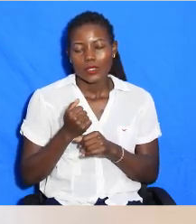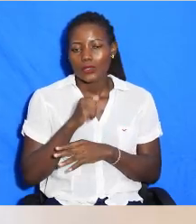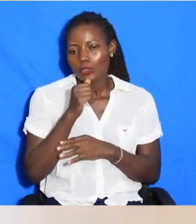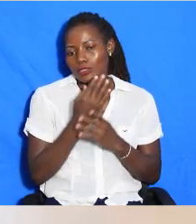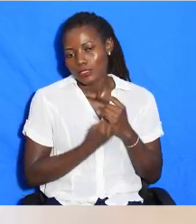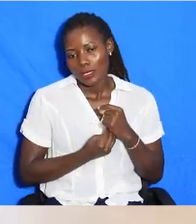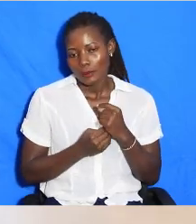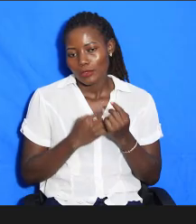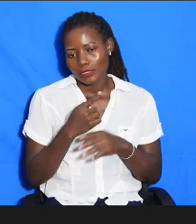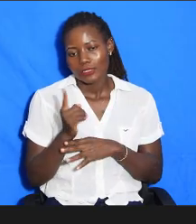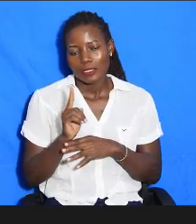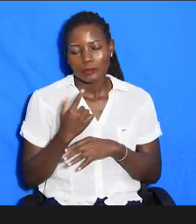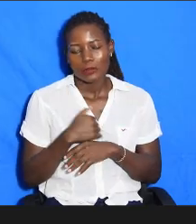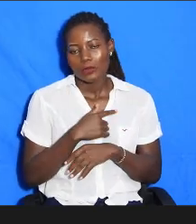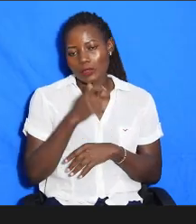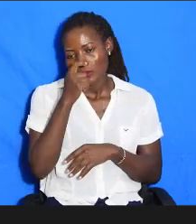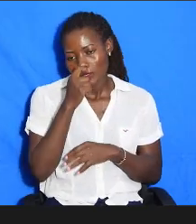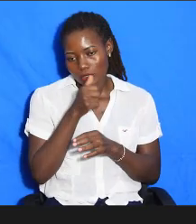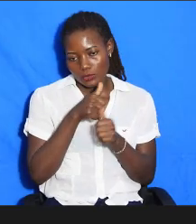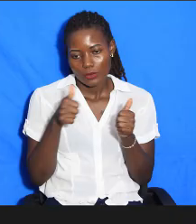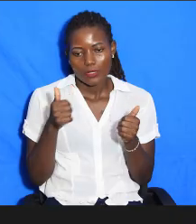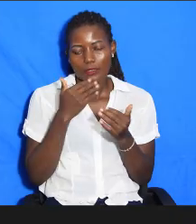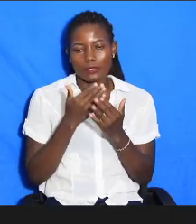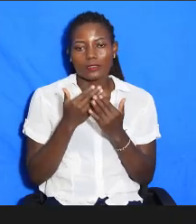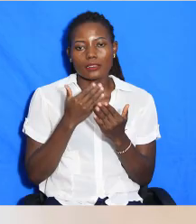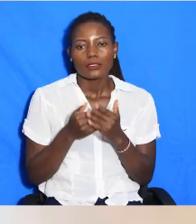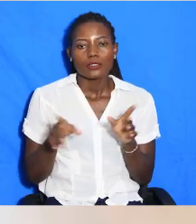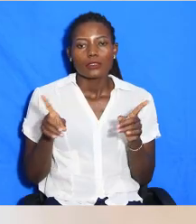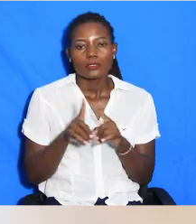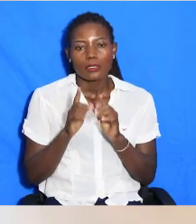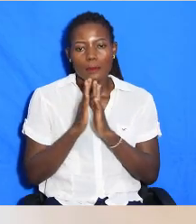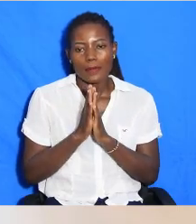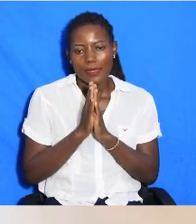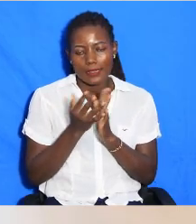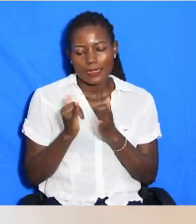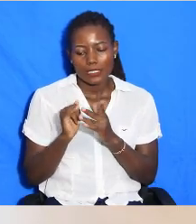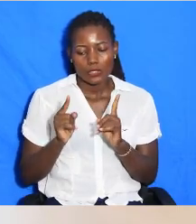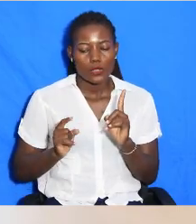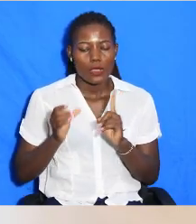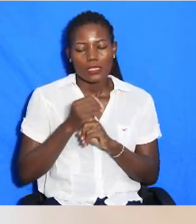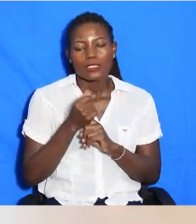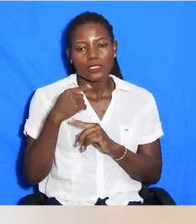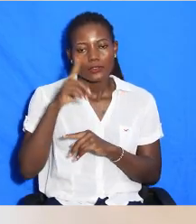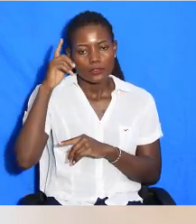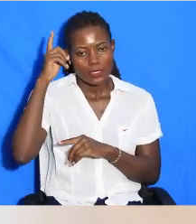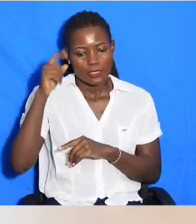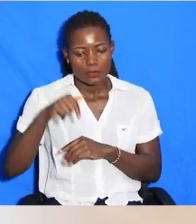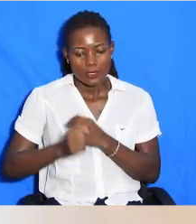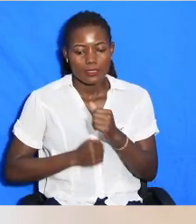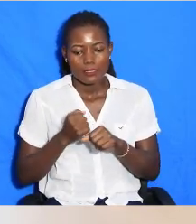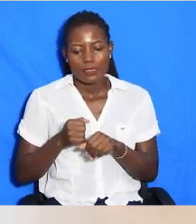Wish you well. Yeah. Oh, thank you. Wish you well, and pray that you achieve your dreams this year and even